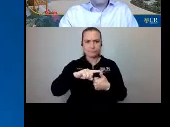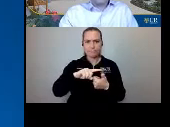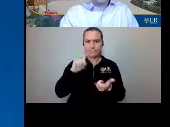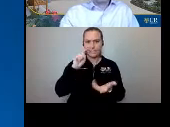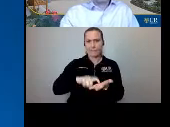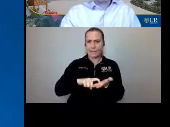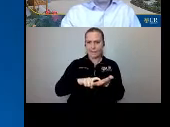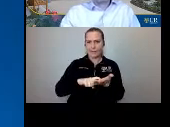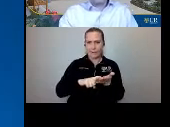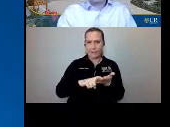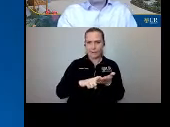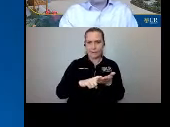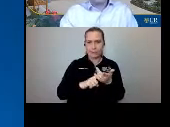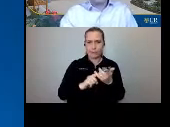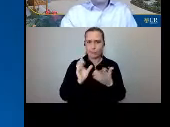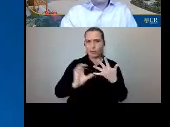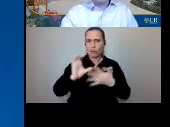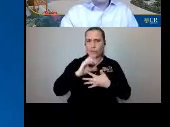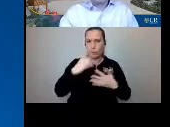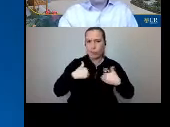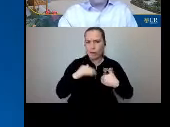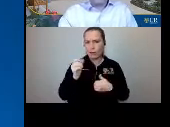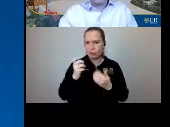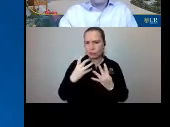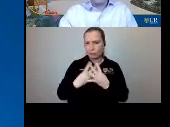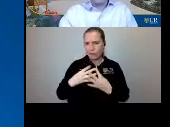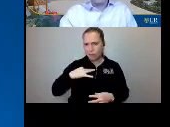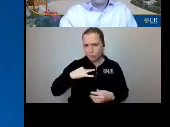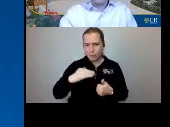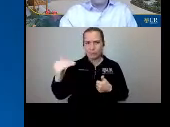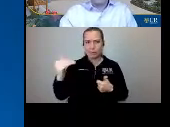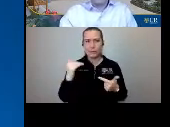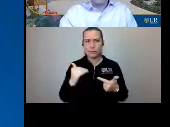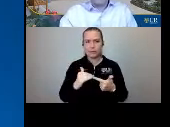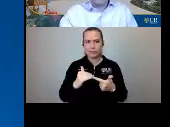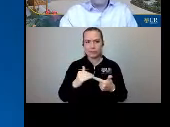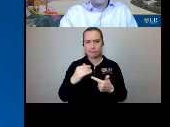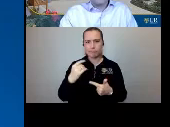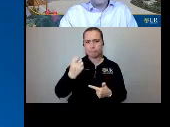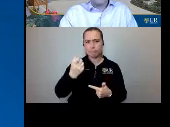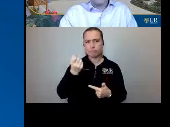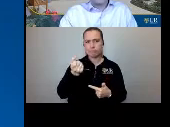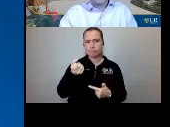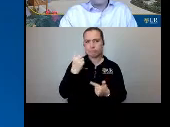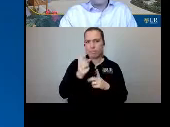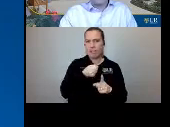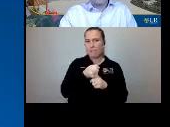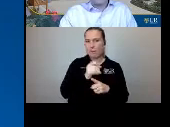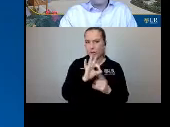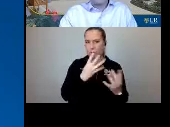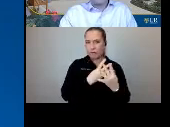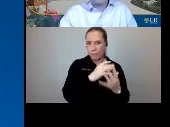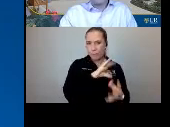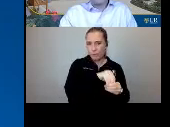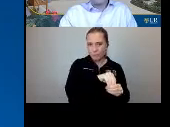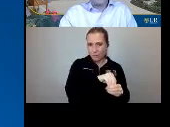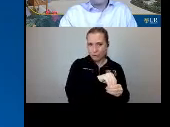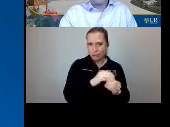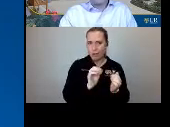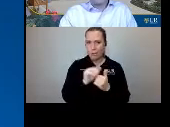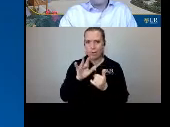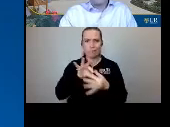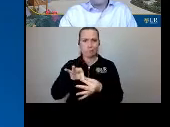the impact of screening participation on patient outcomes and population health, and to describe our resources at the University